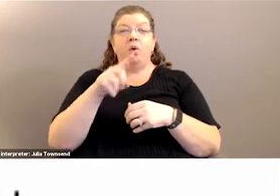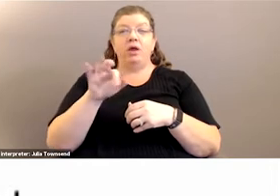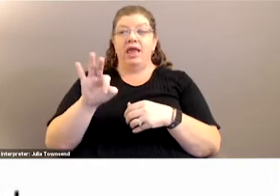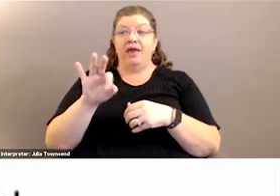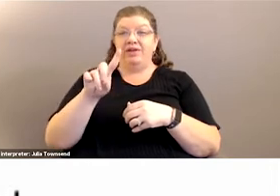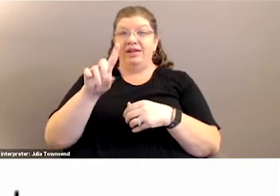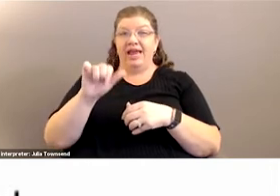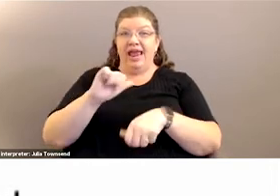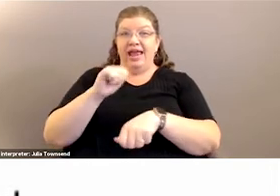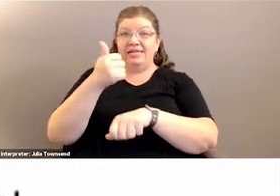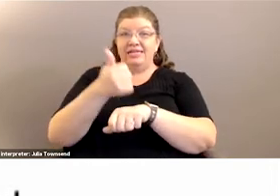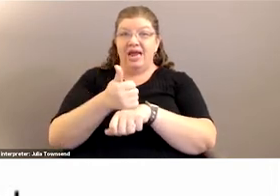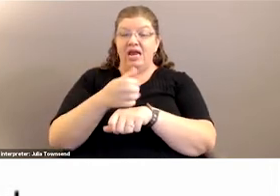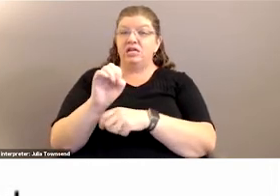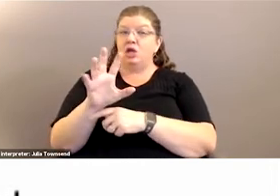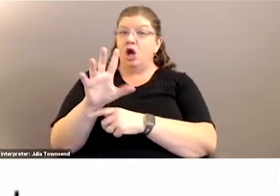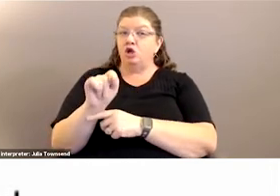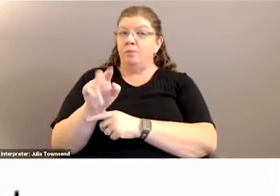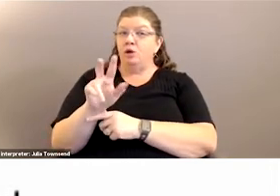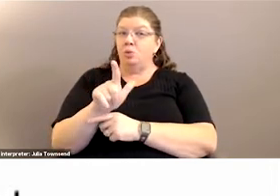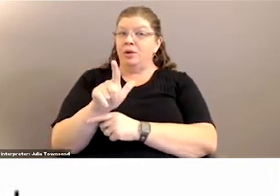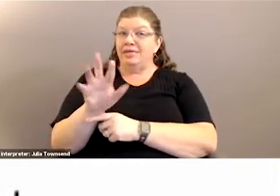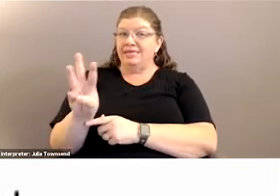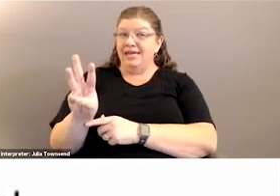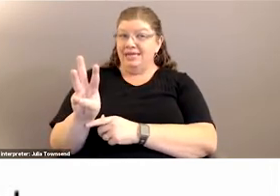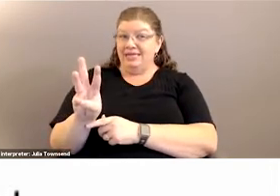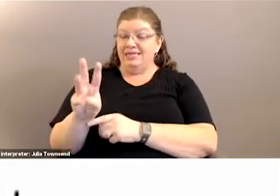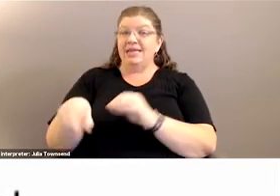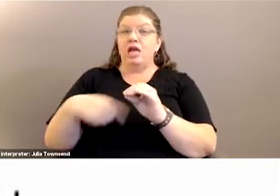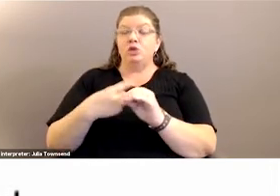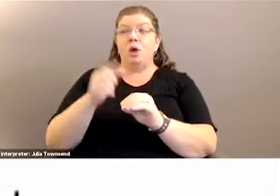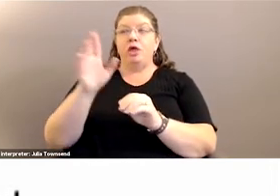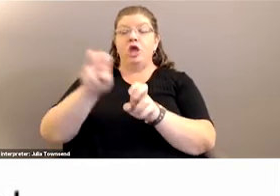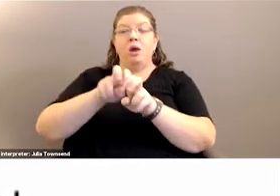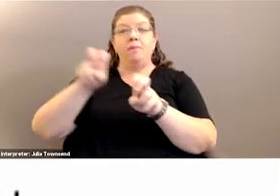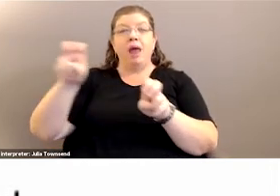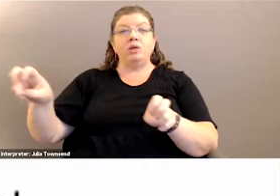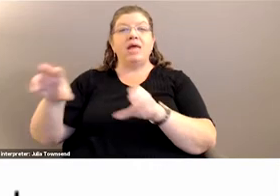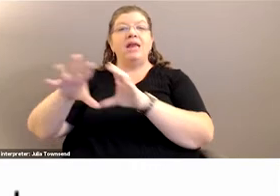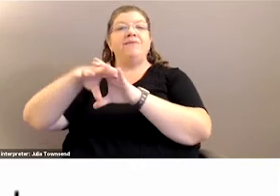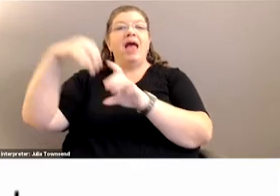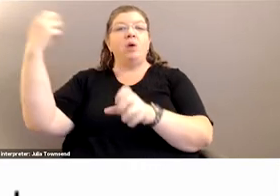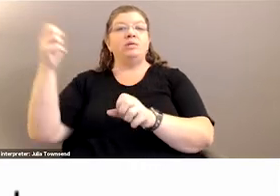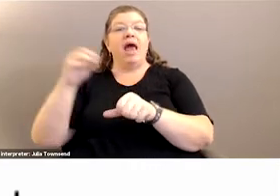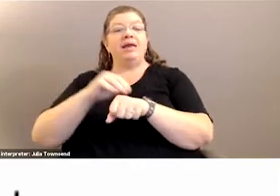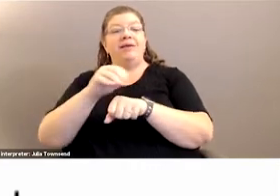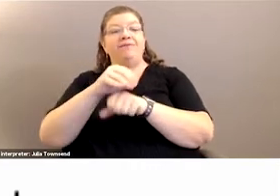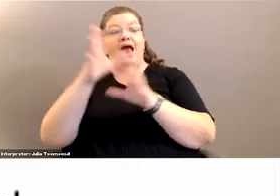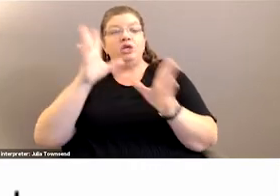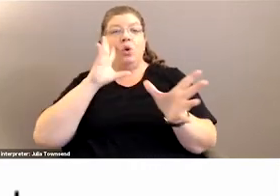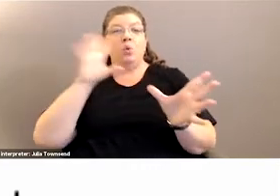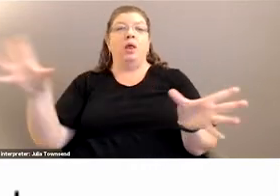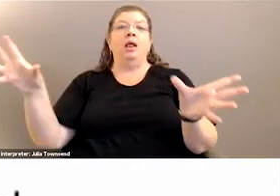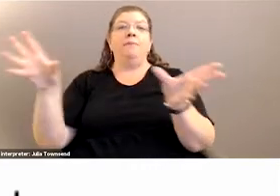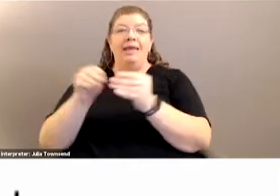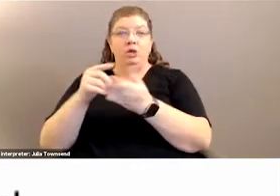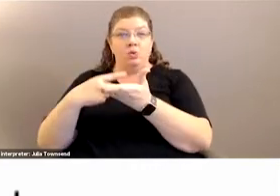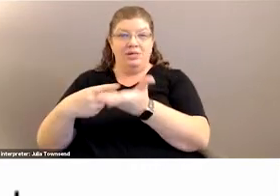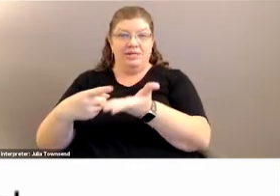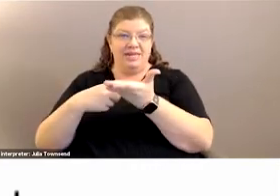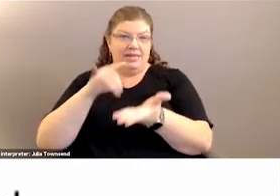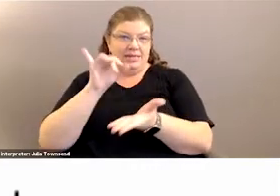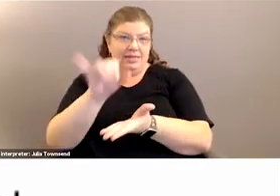set is october 26th that's when their panel of outside advisors will meet and discuss the application